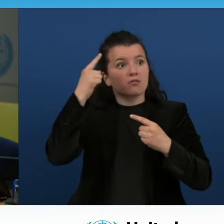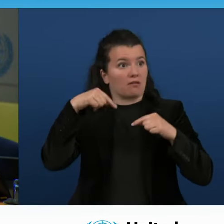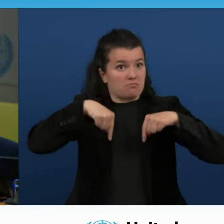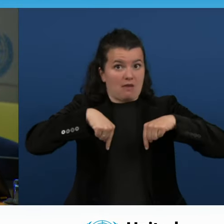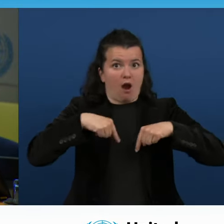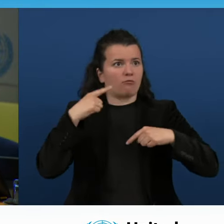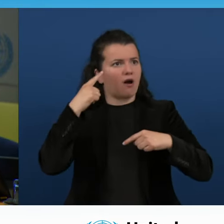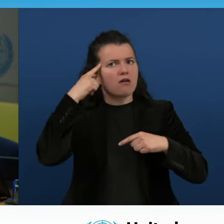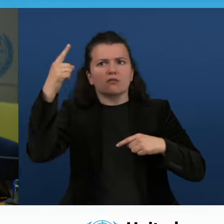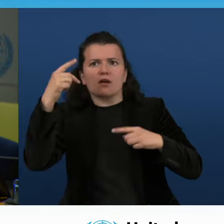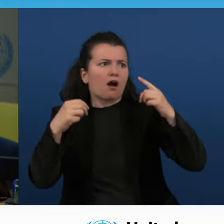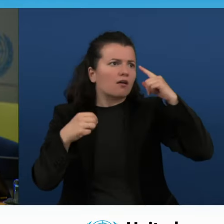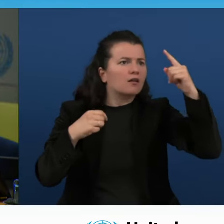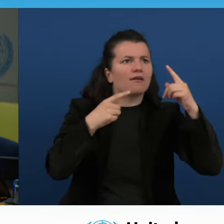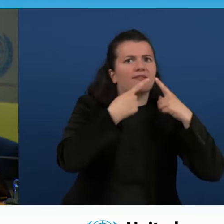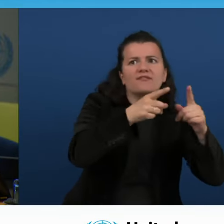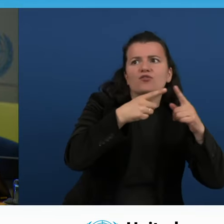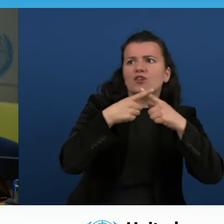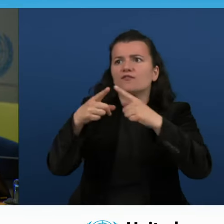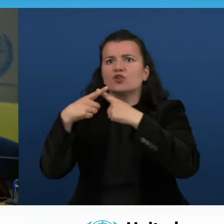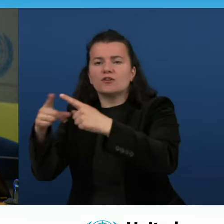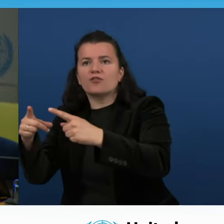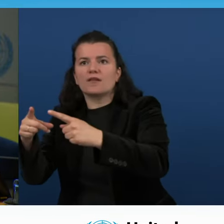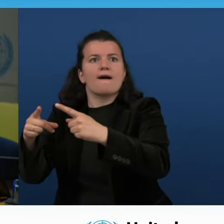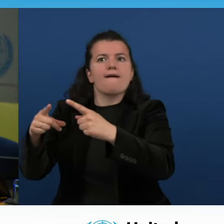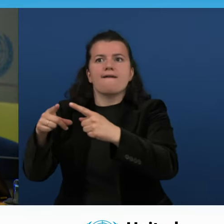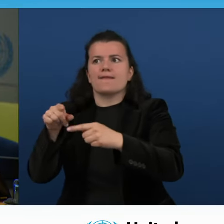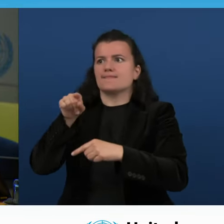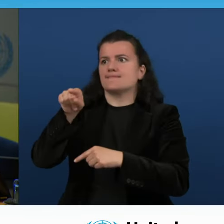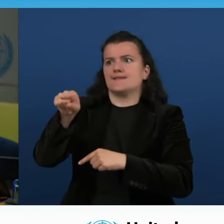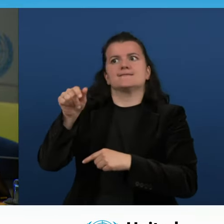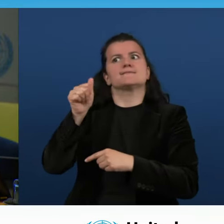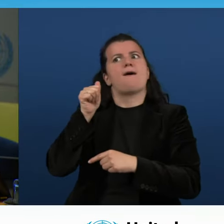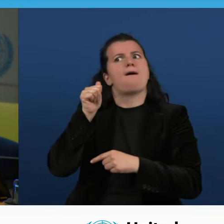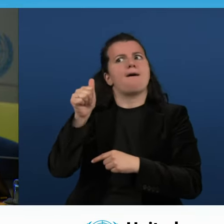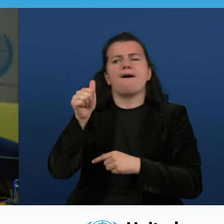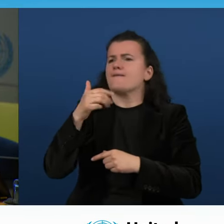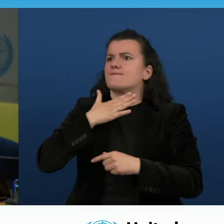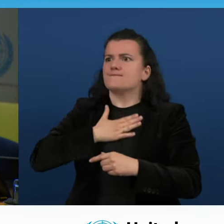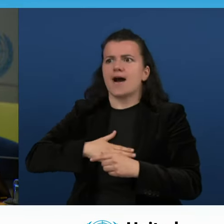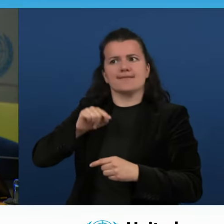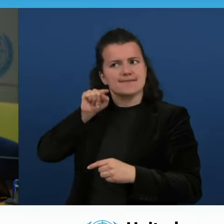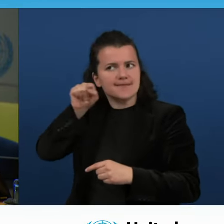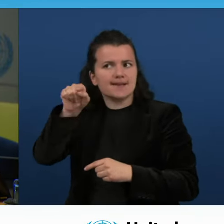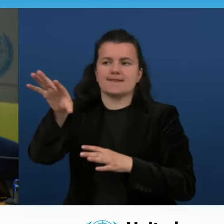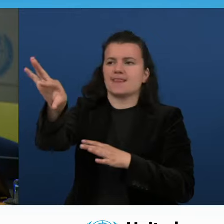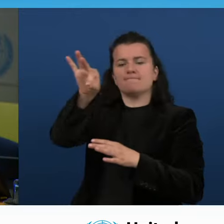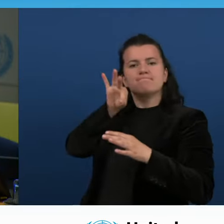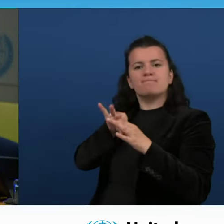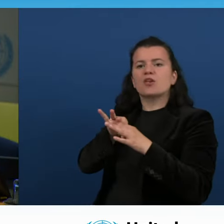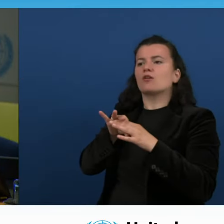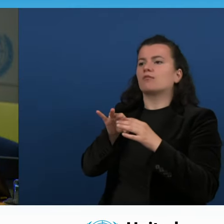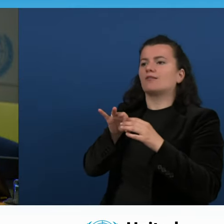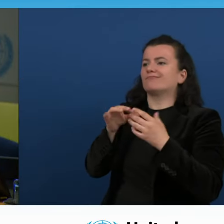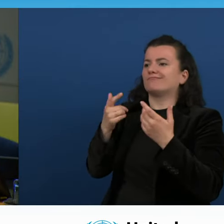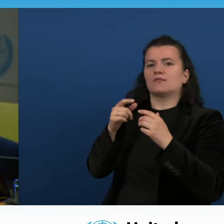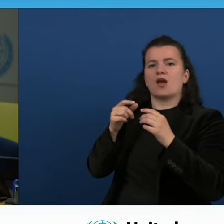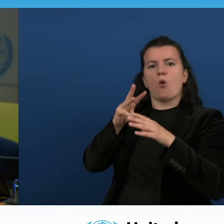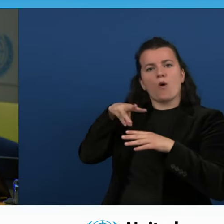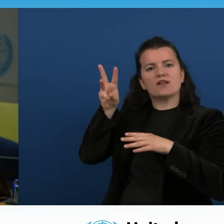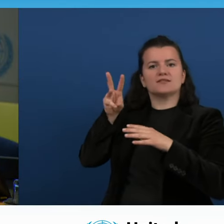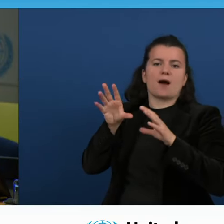bring it into life. You know, that's how the UN Dataathon came to life. That's how a lot of other initiatives came to life. You are the future of